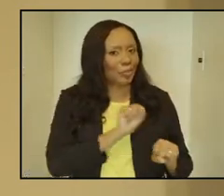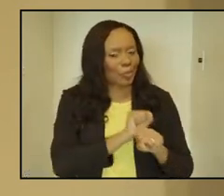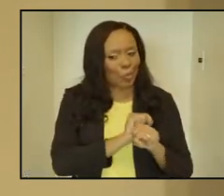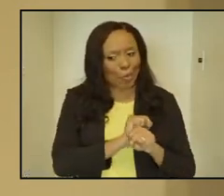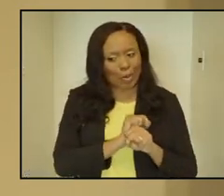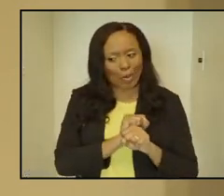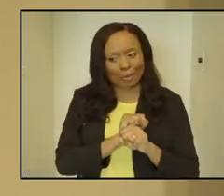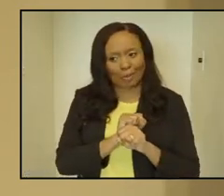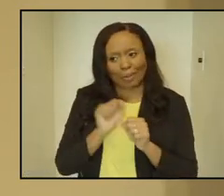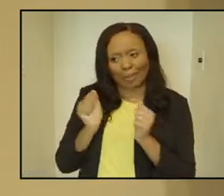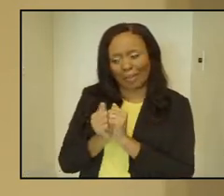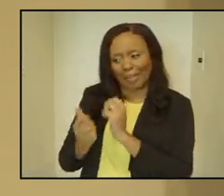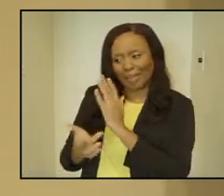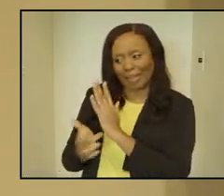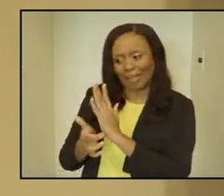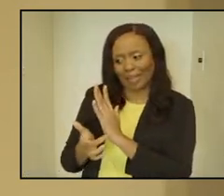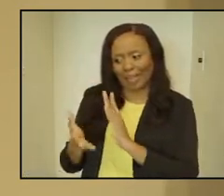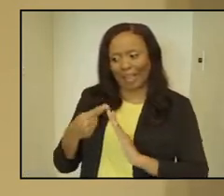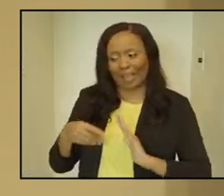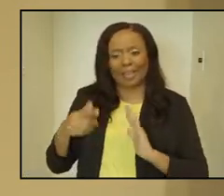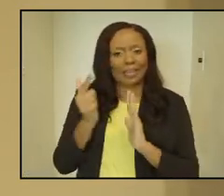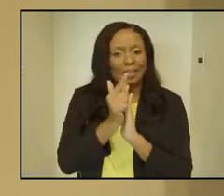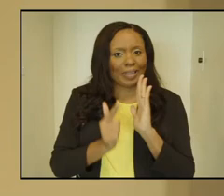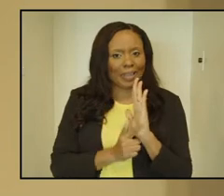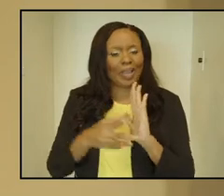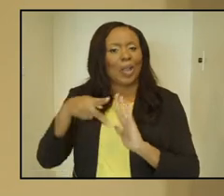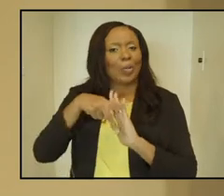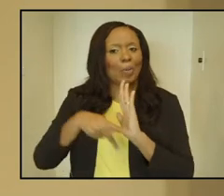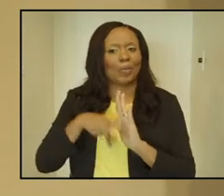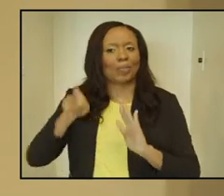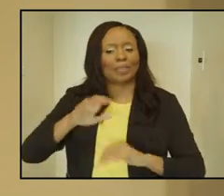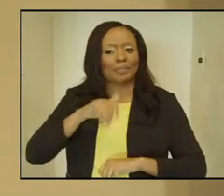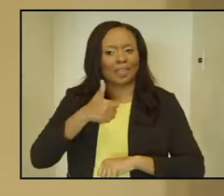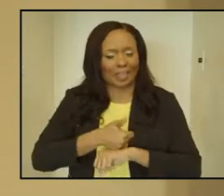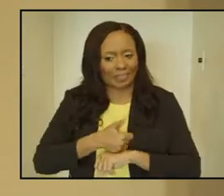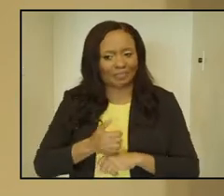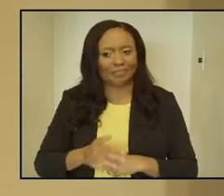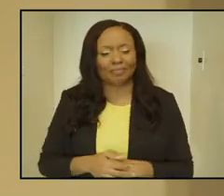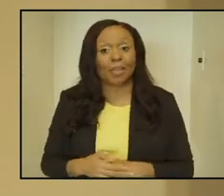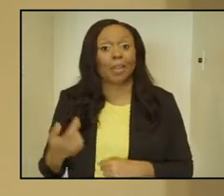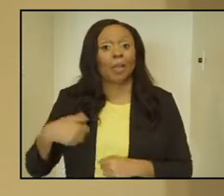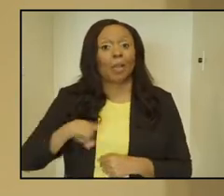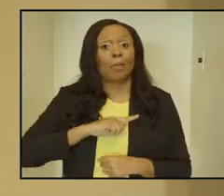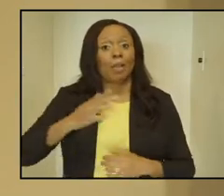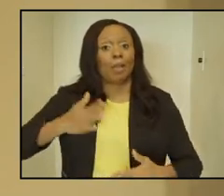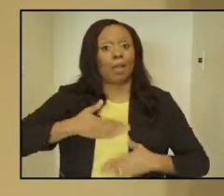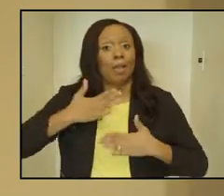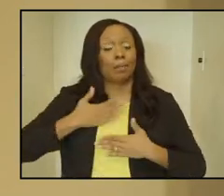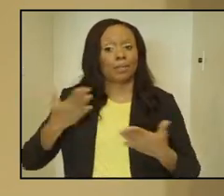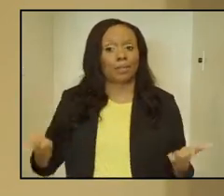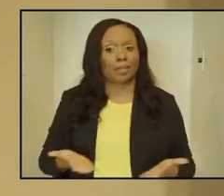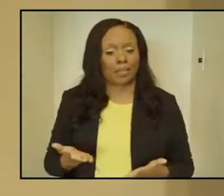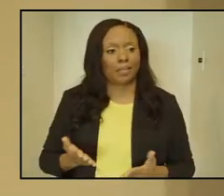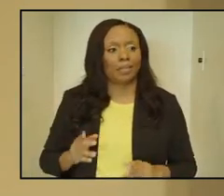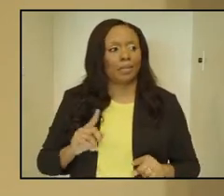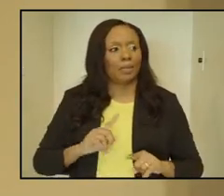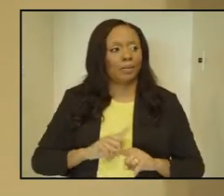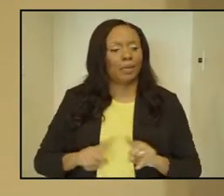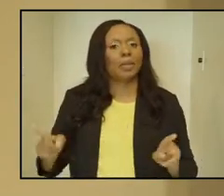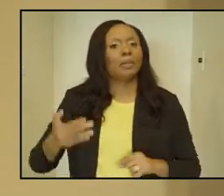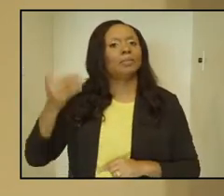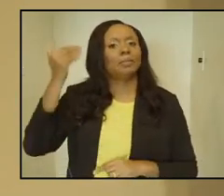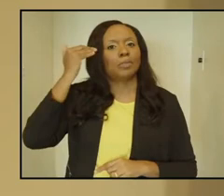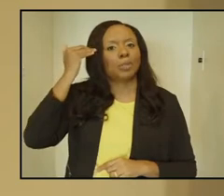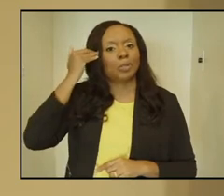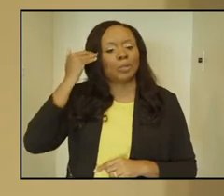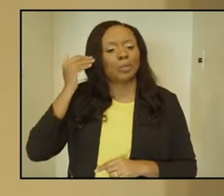and the policy allows it to be underpinning. So we are happy to be here, but we are conscious that this is just